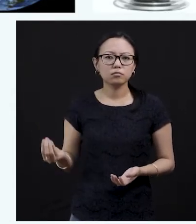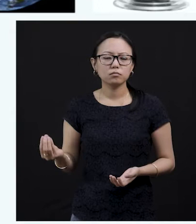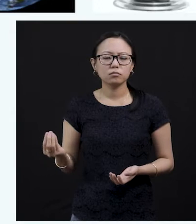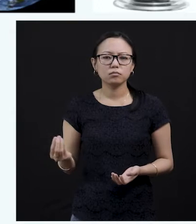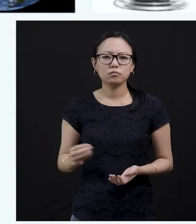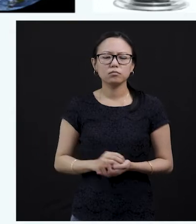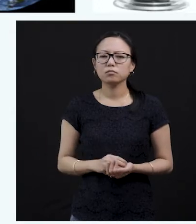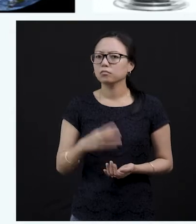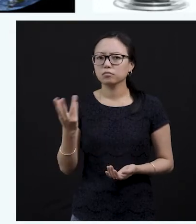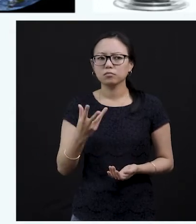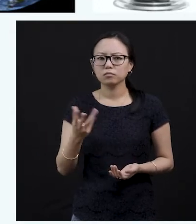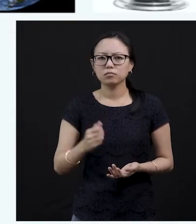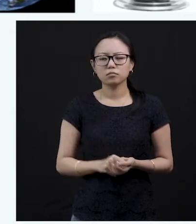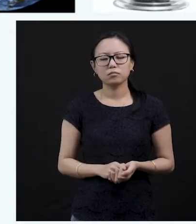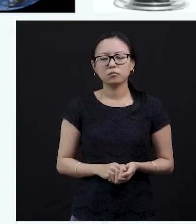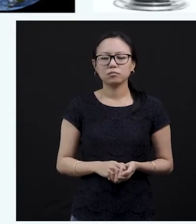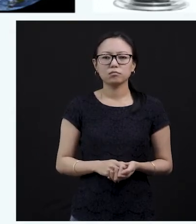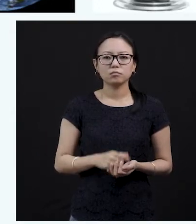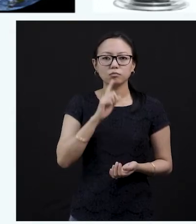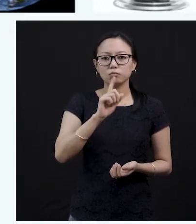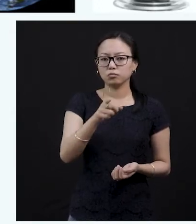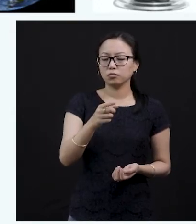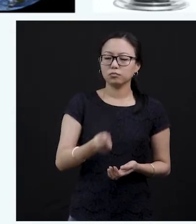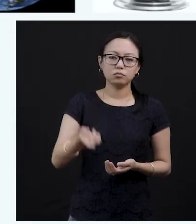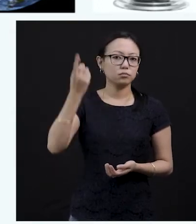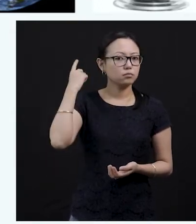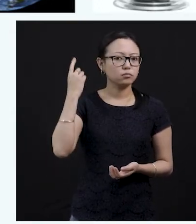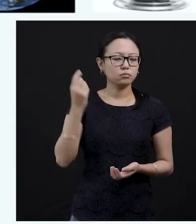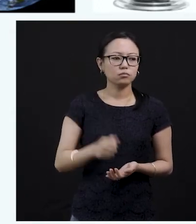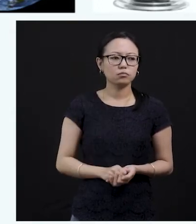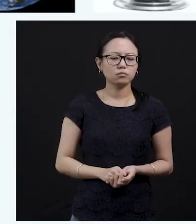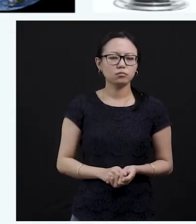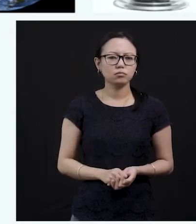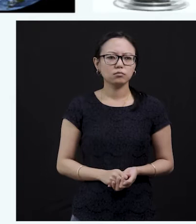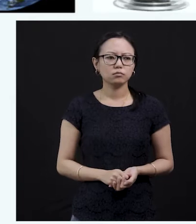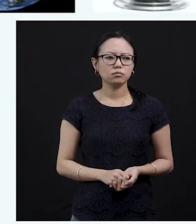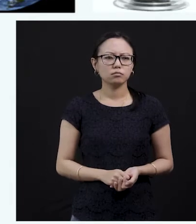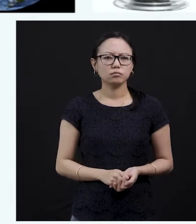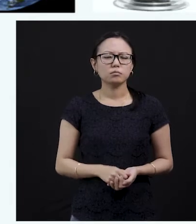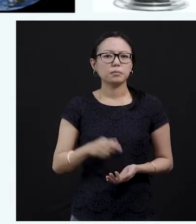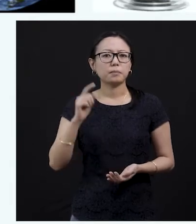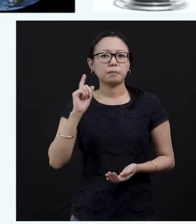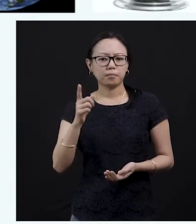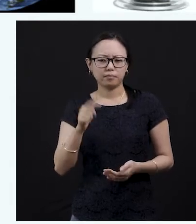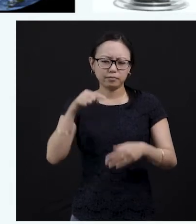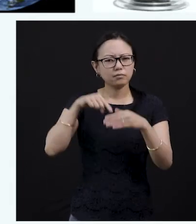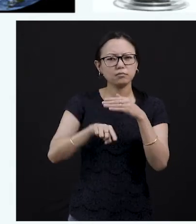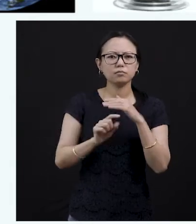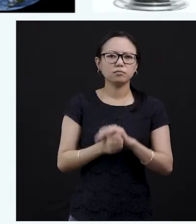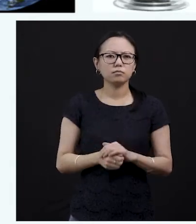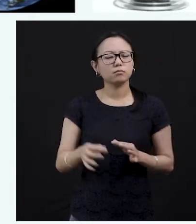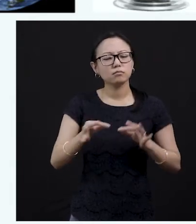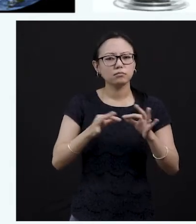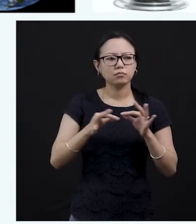am not going to explain much, because in another video lesson, that is chapter 2, you are going to learn